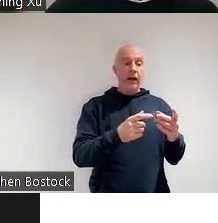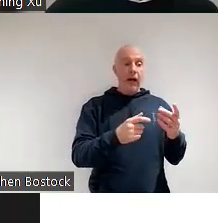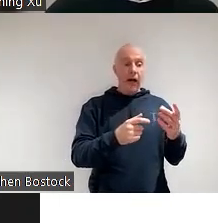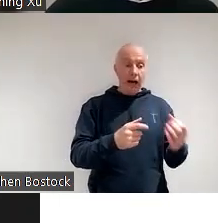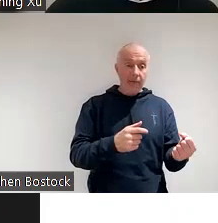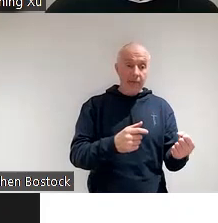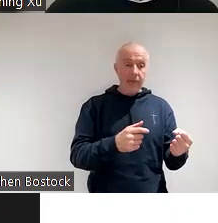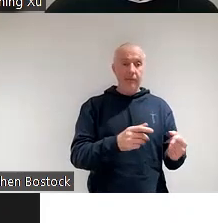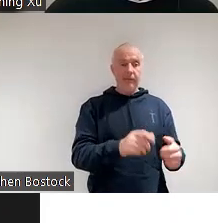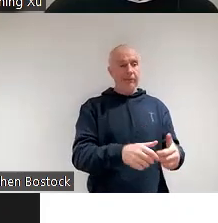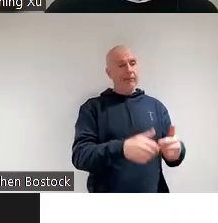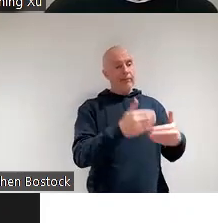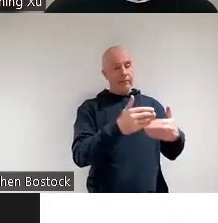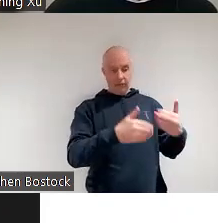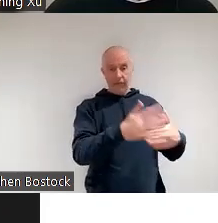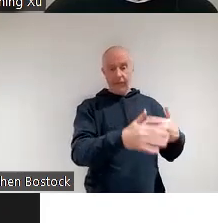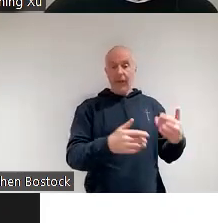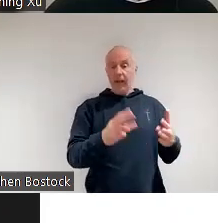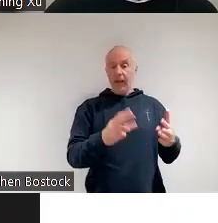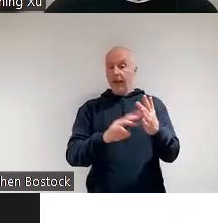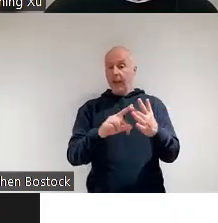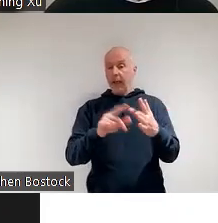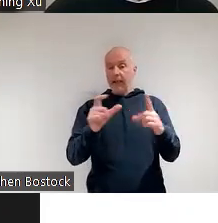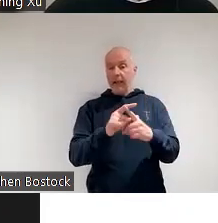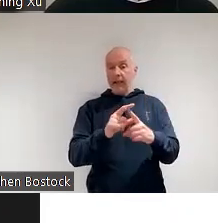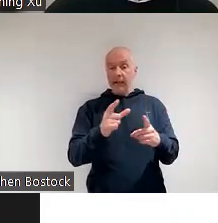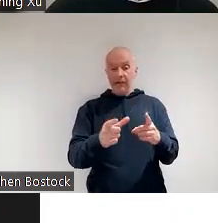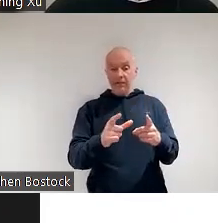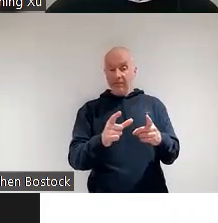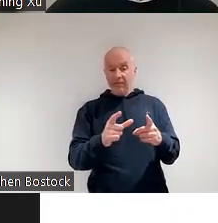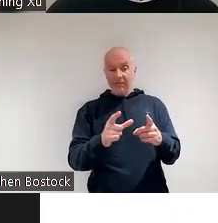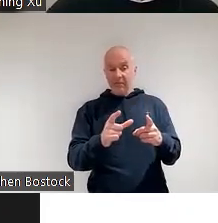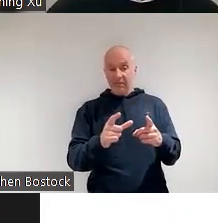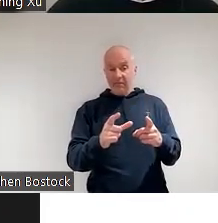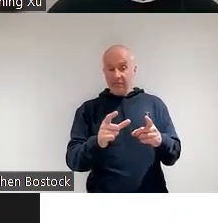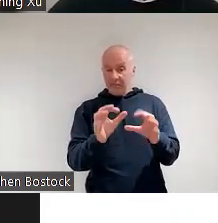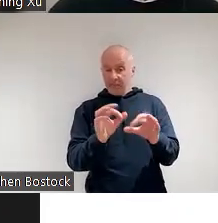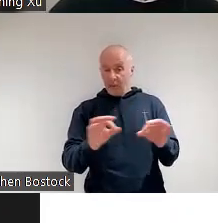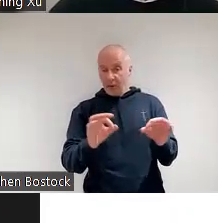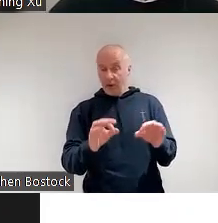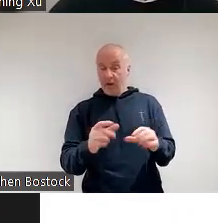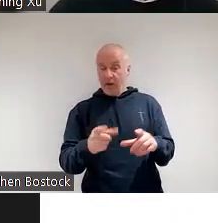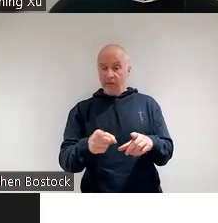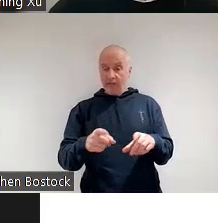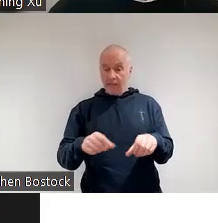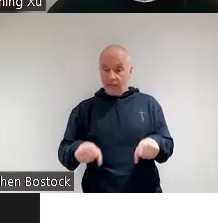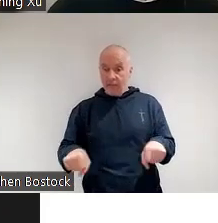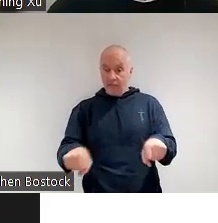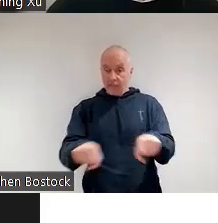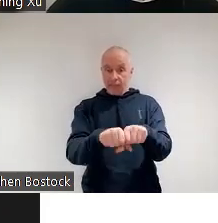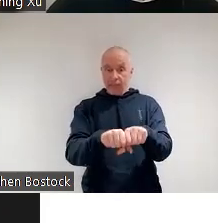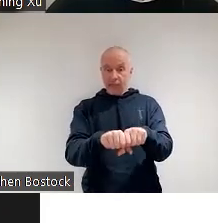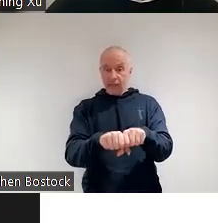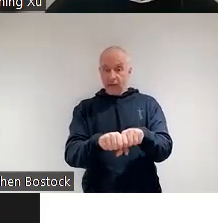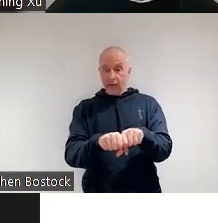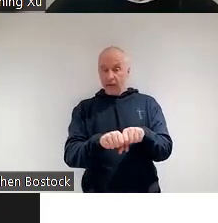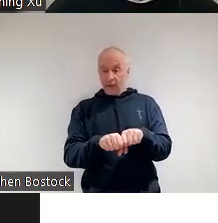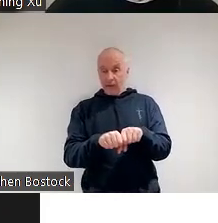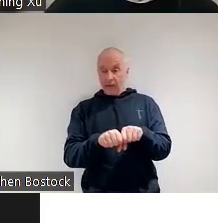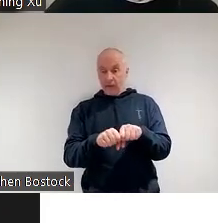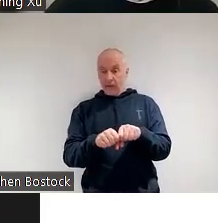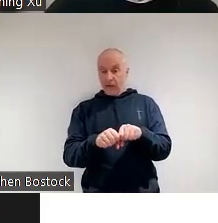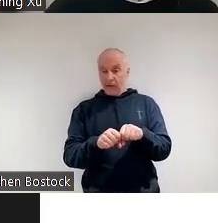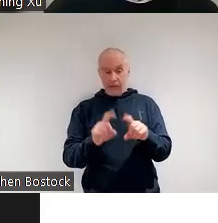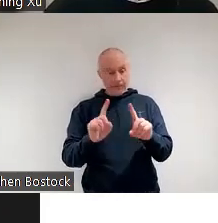you're going to end up with is that your charger is going to be putting either the idle mode, meaning that it cannot